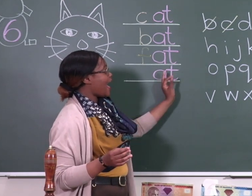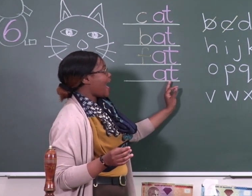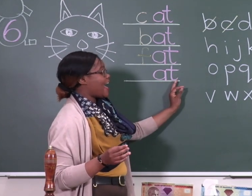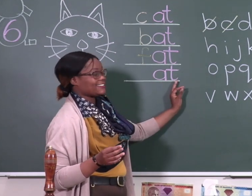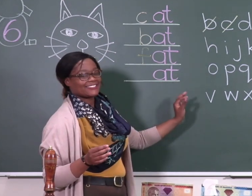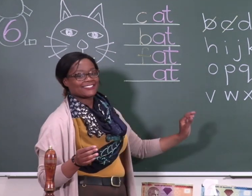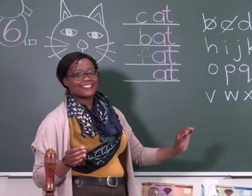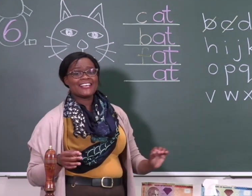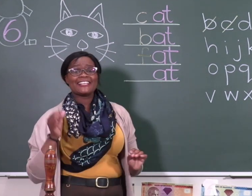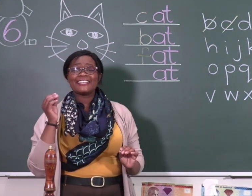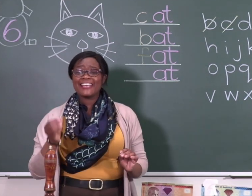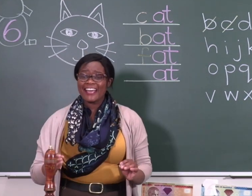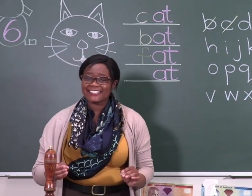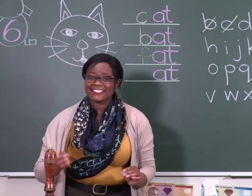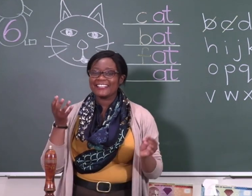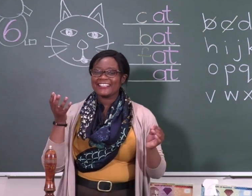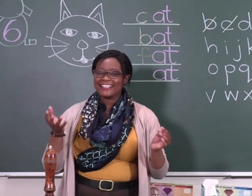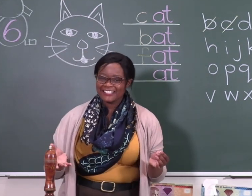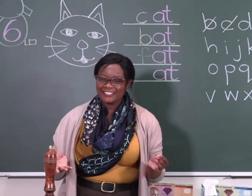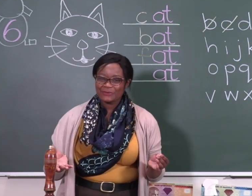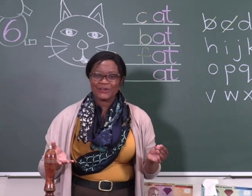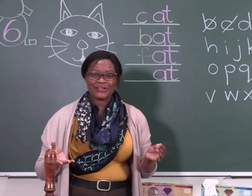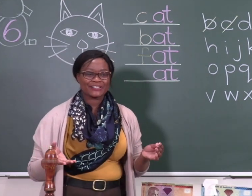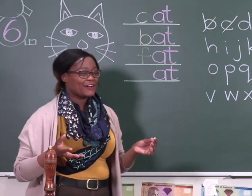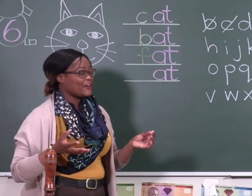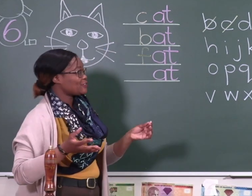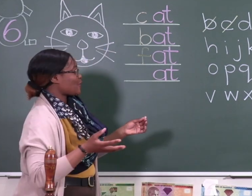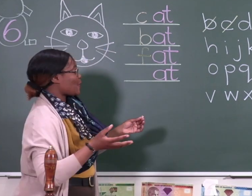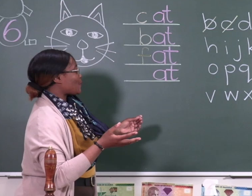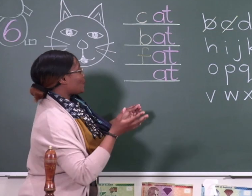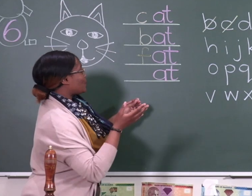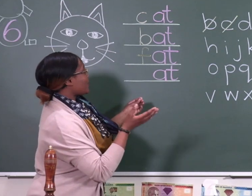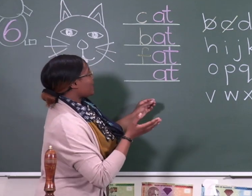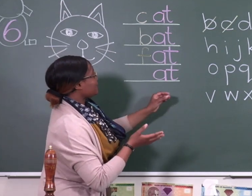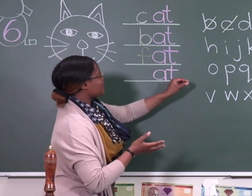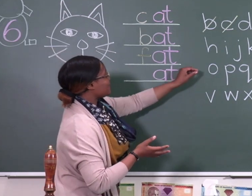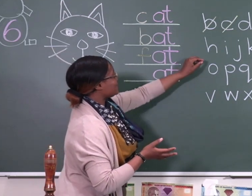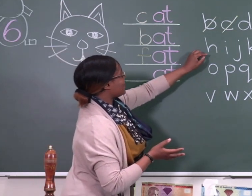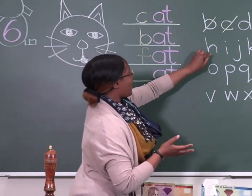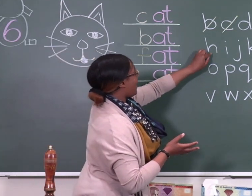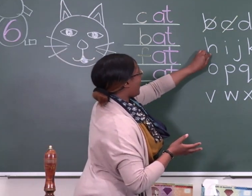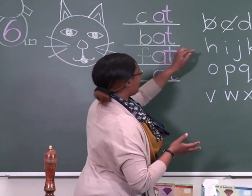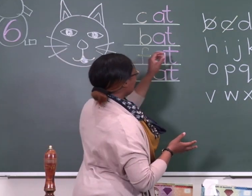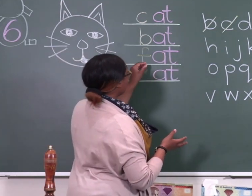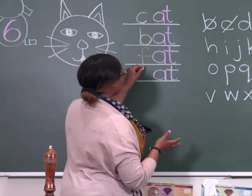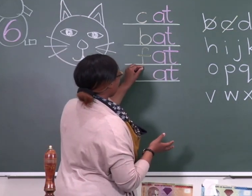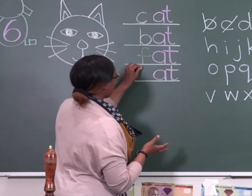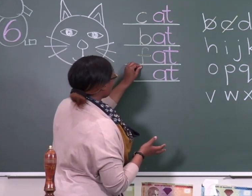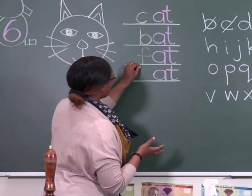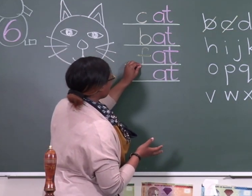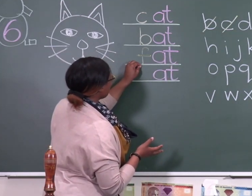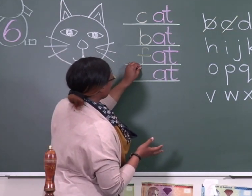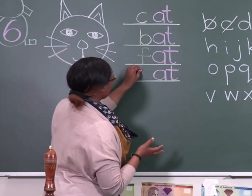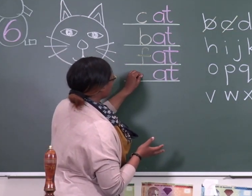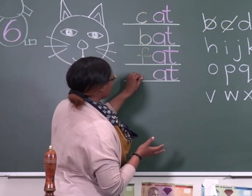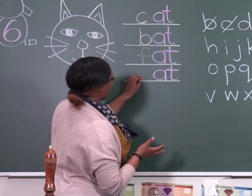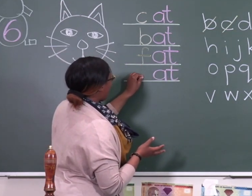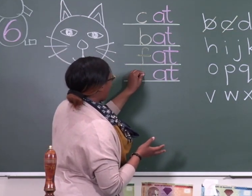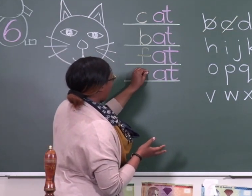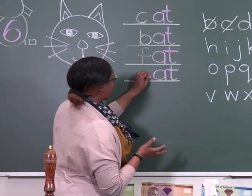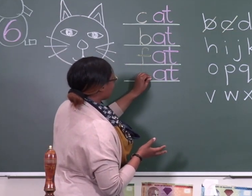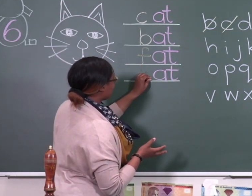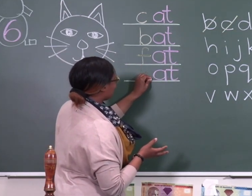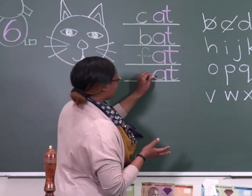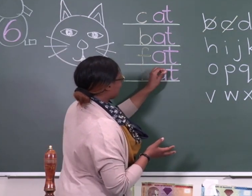Hat. Yes! That is a word! So we are going to use H to make a new word